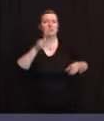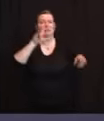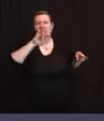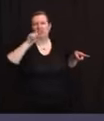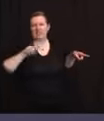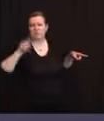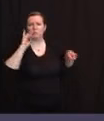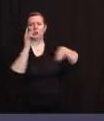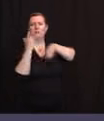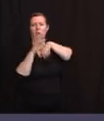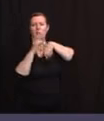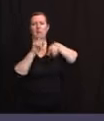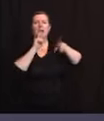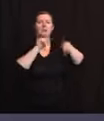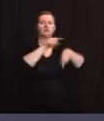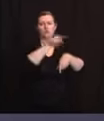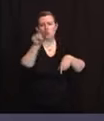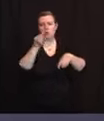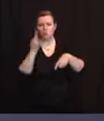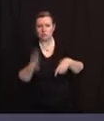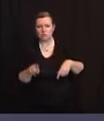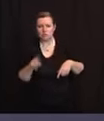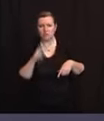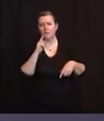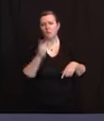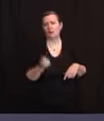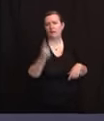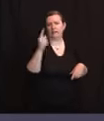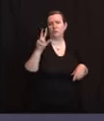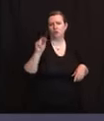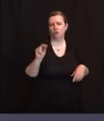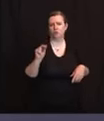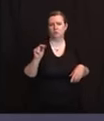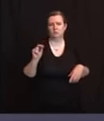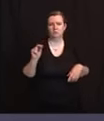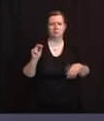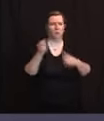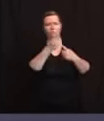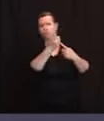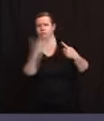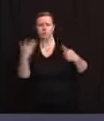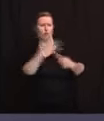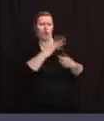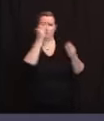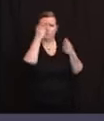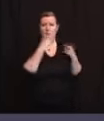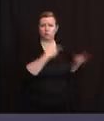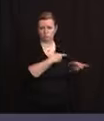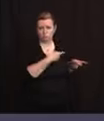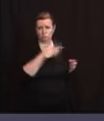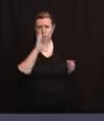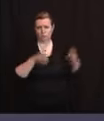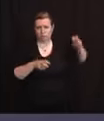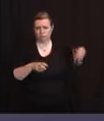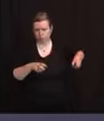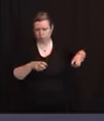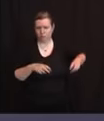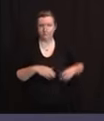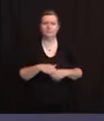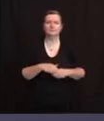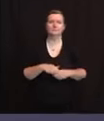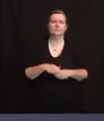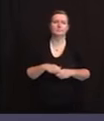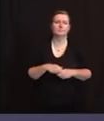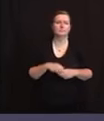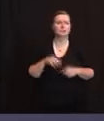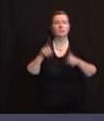at 1:30 to do a follow-up call and to get into more detail. I get that right? Fantastic. Please keep it short if you could.